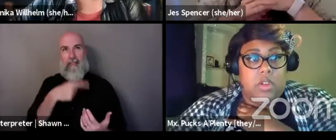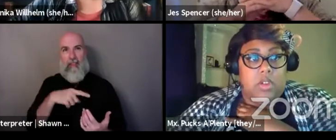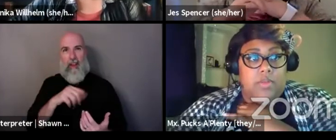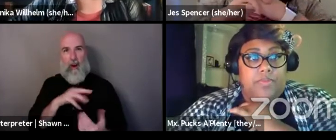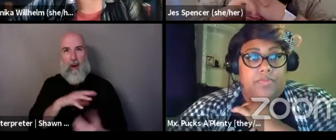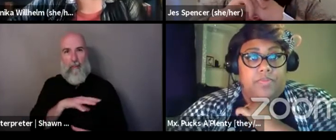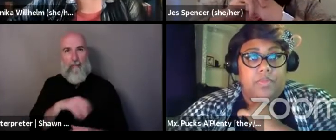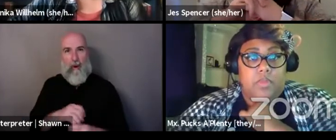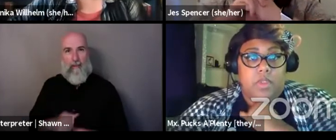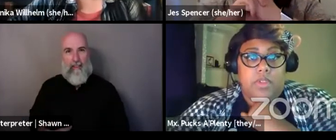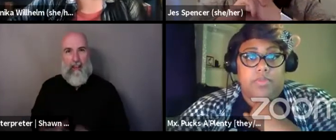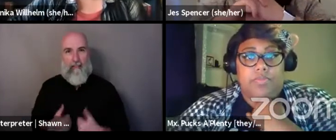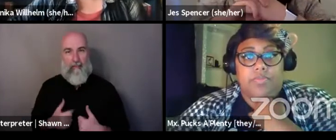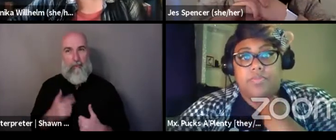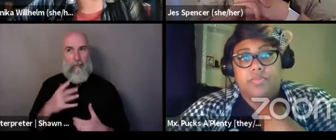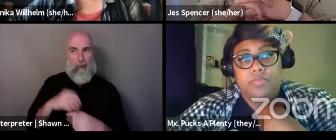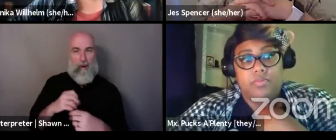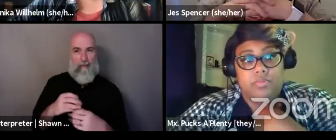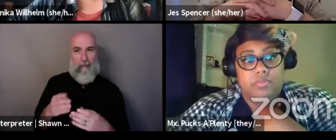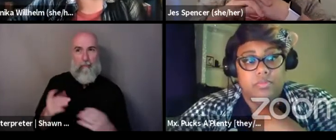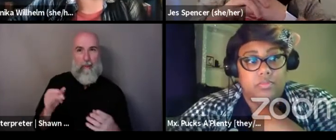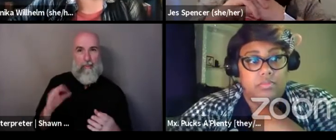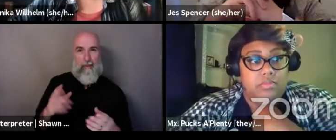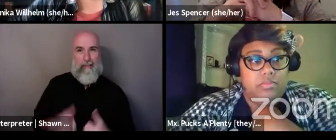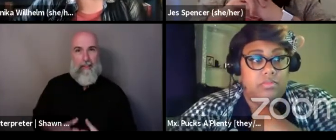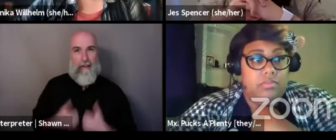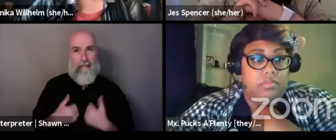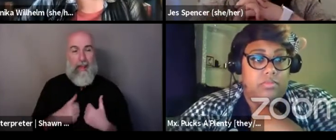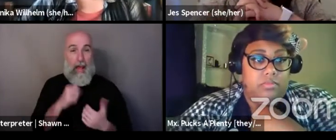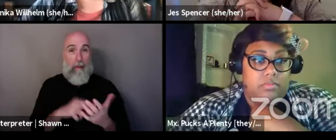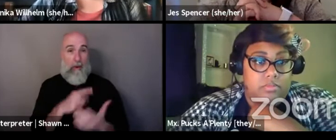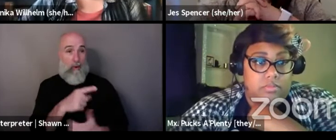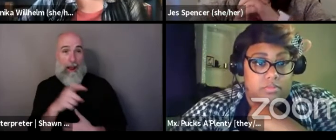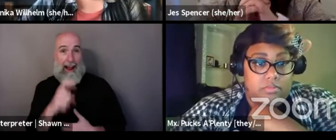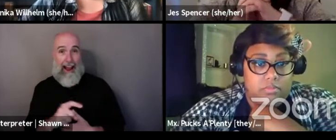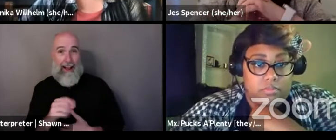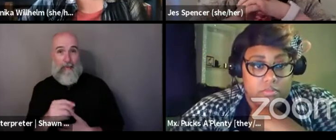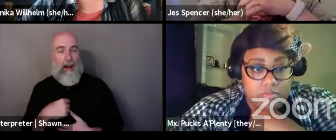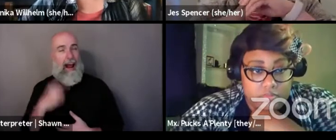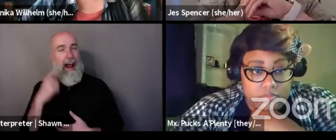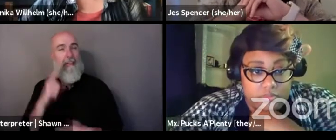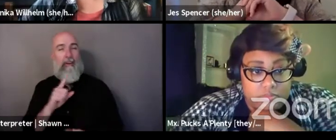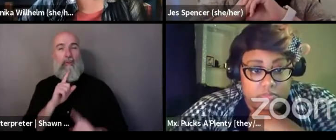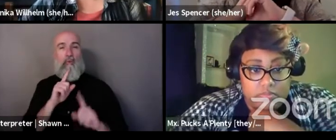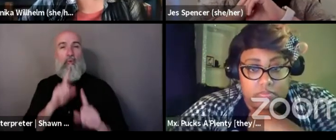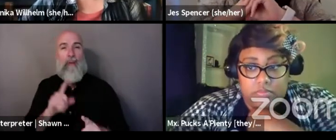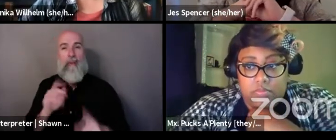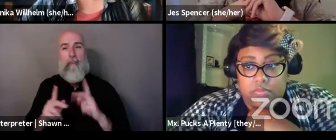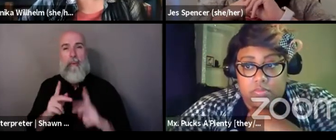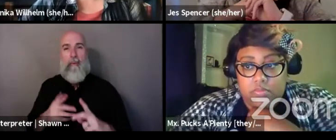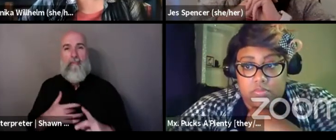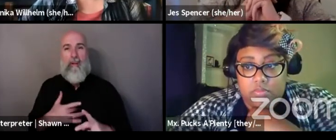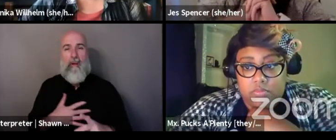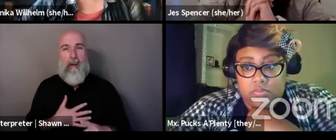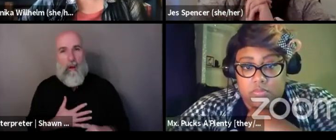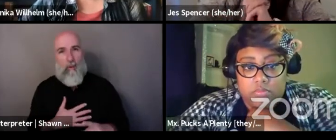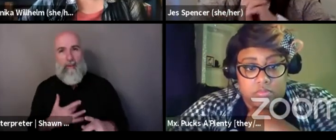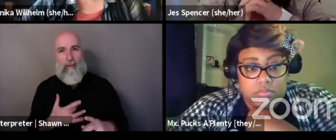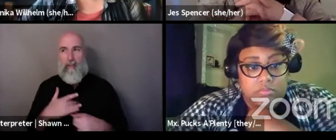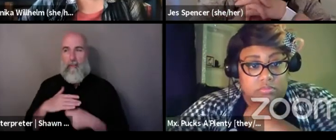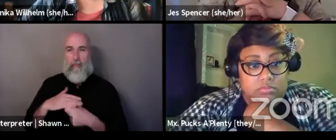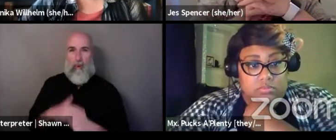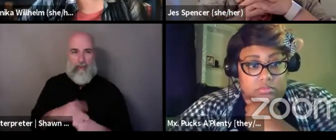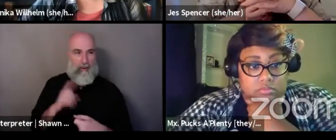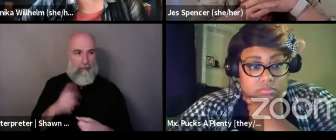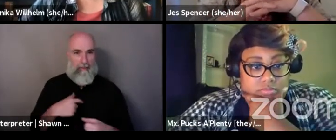They're a part of public life. And I'm not saying that you have to. And I think that it's a reaction to the hurt that people feel when they feel pressured to have